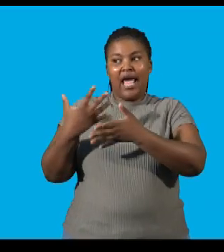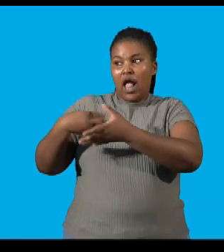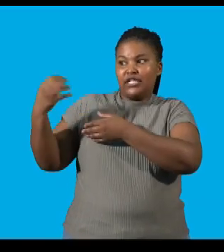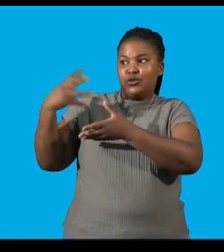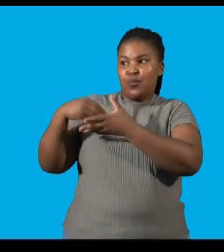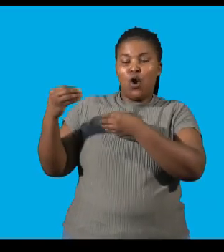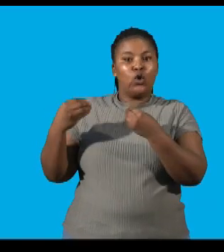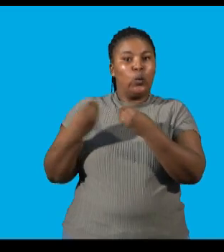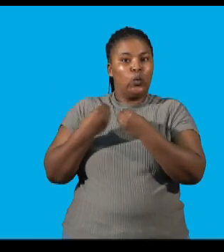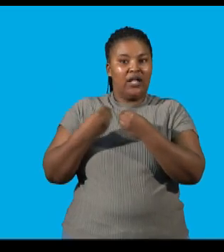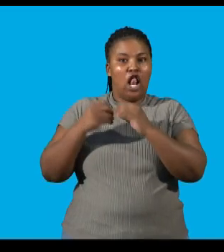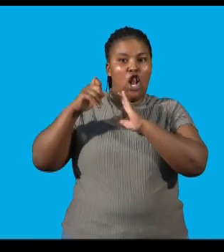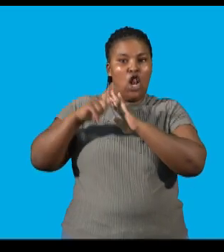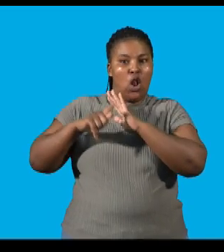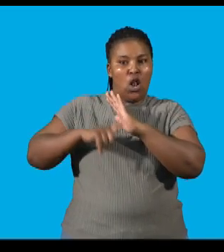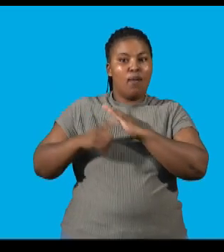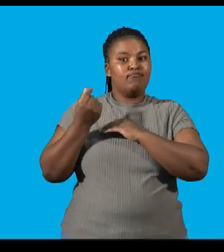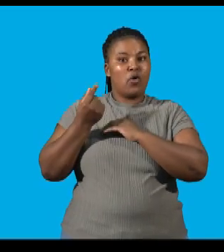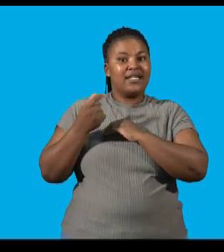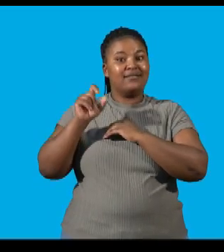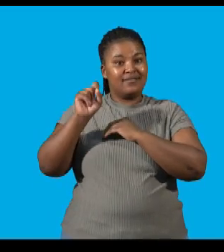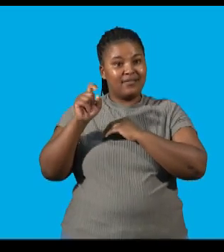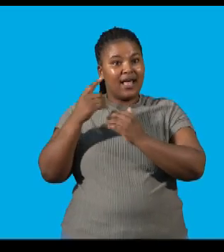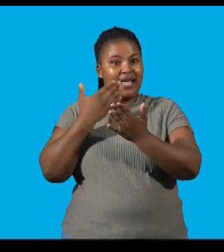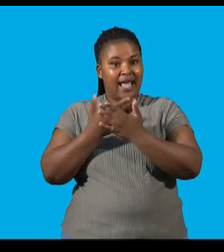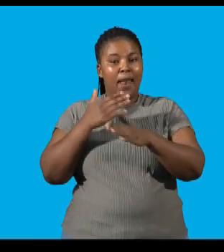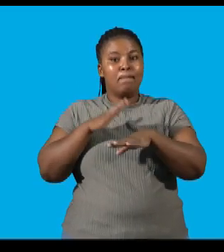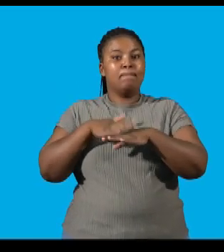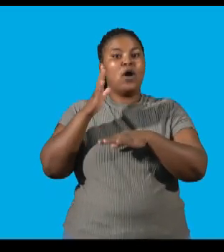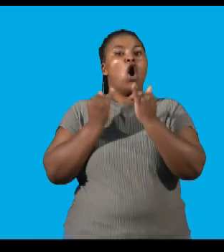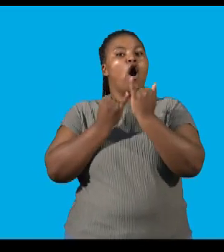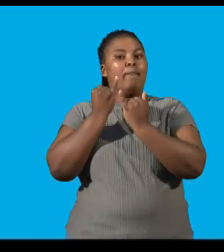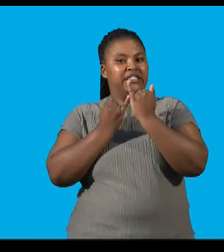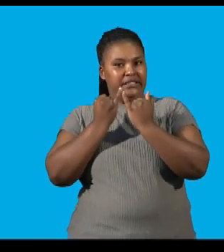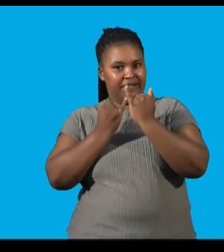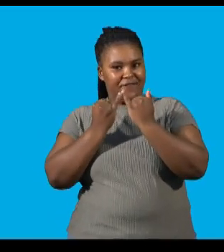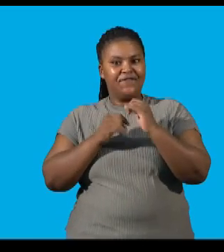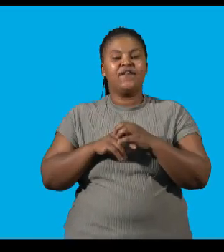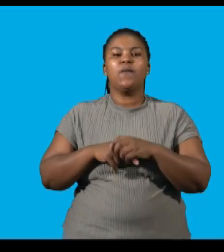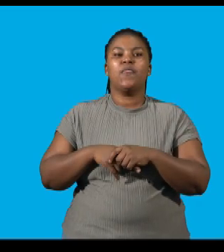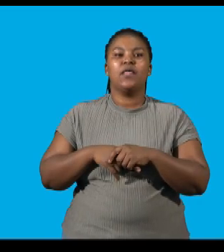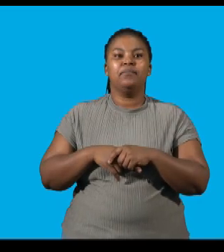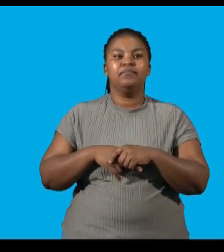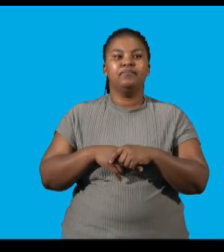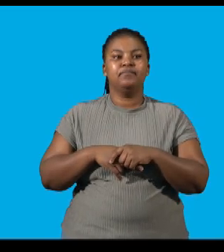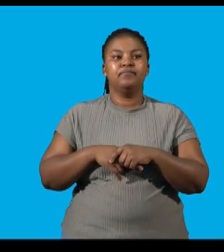goods at lower prices that may be more competitive. The use of